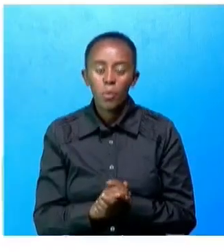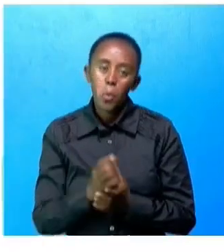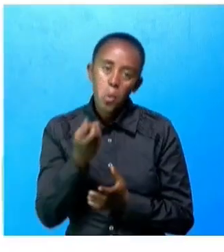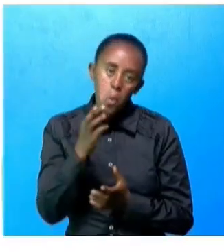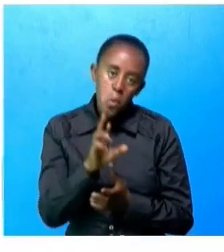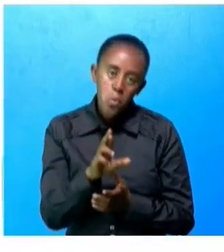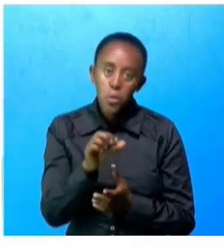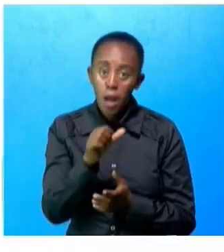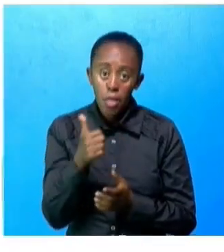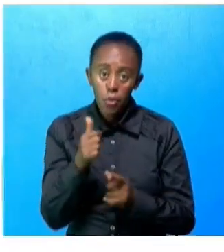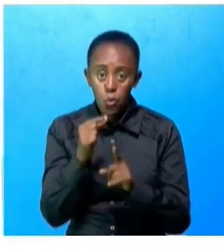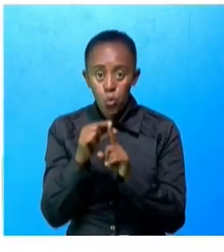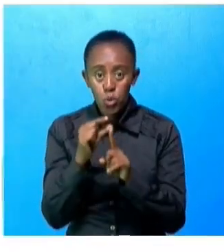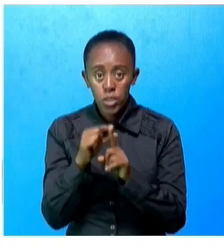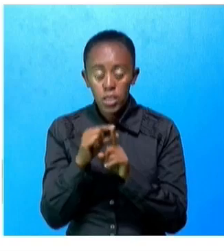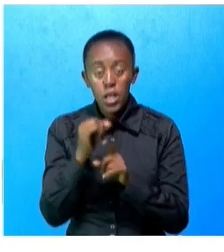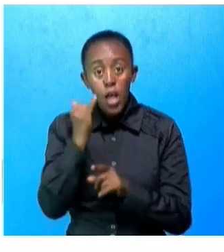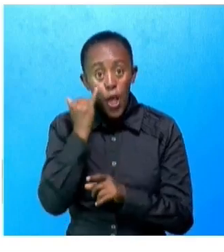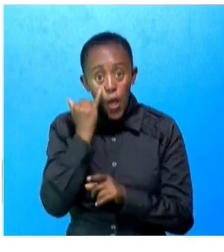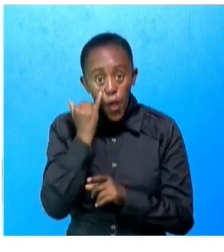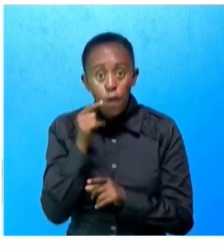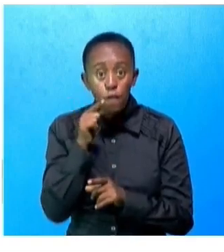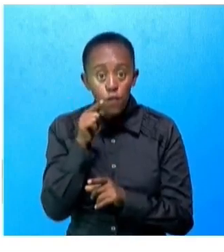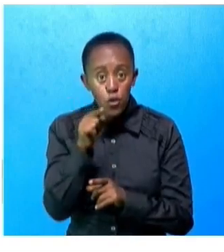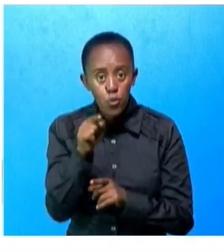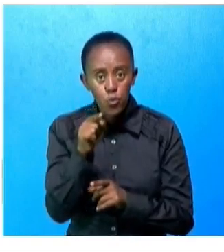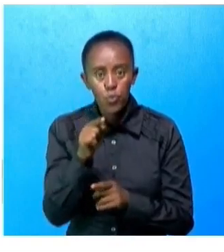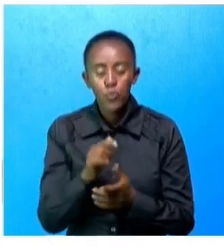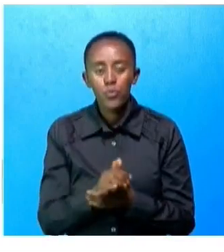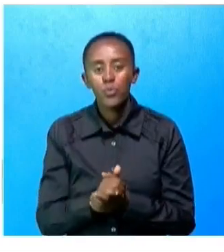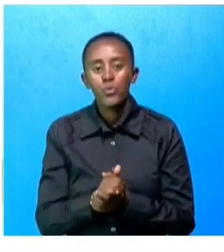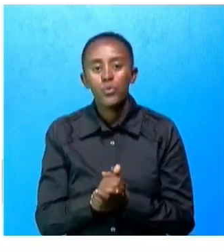Or, in other words, if you